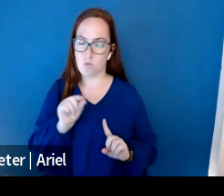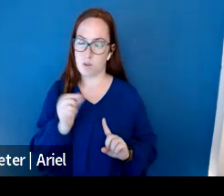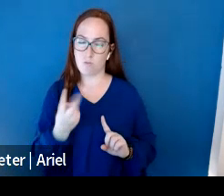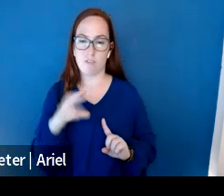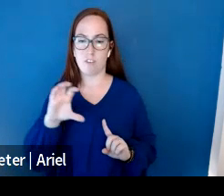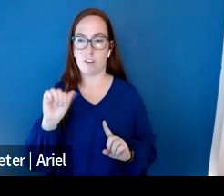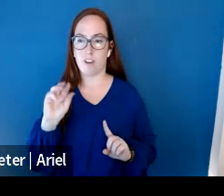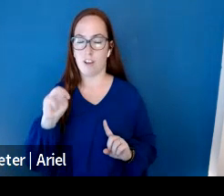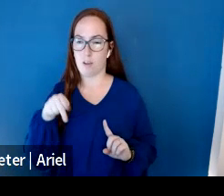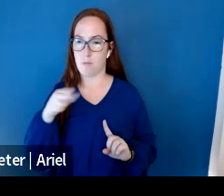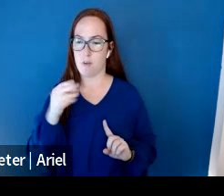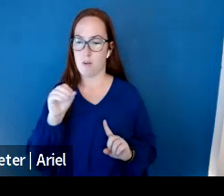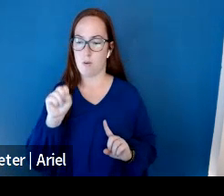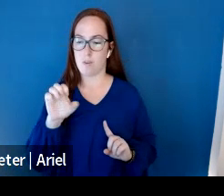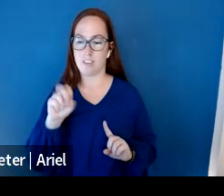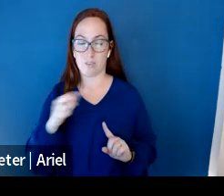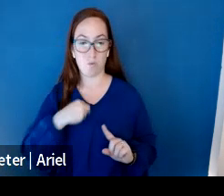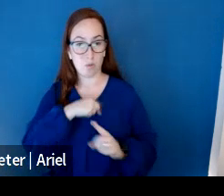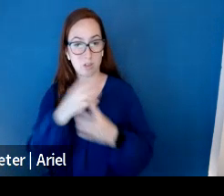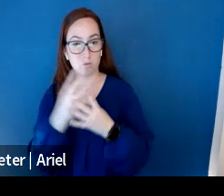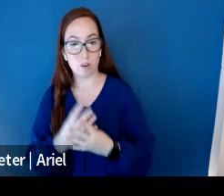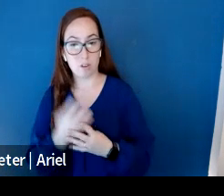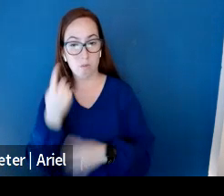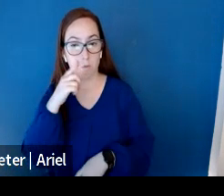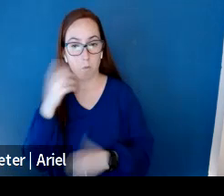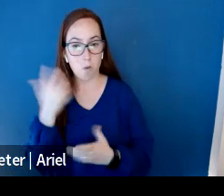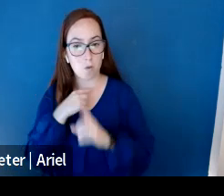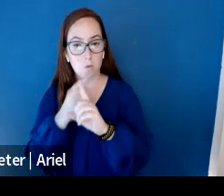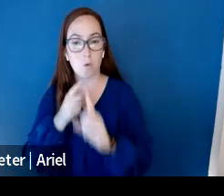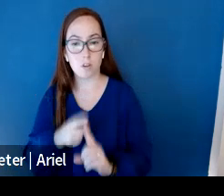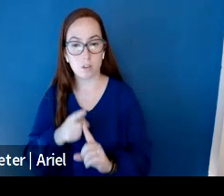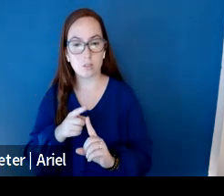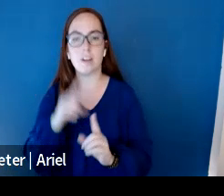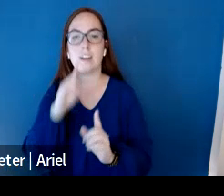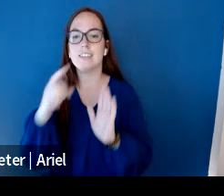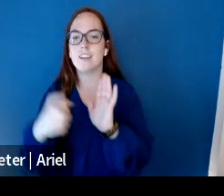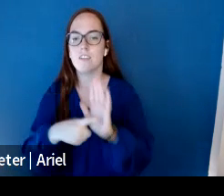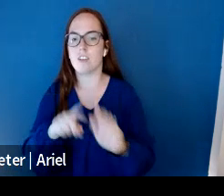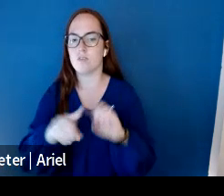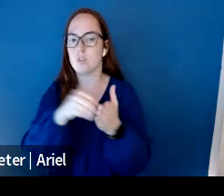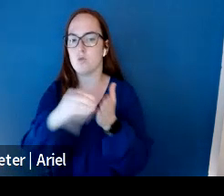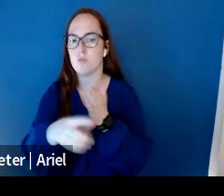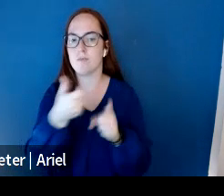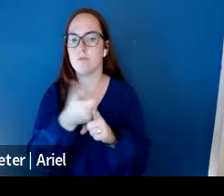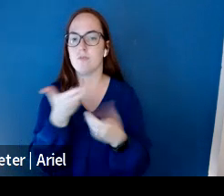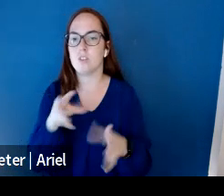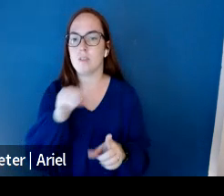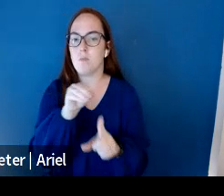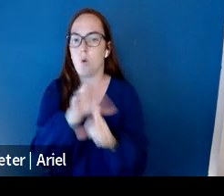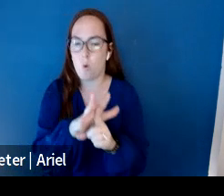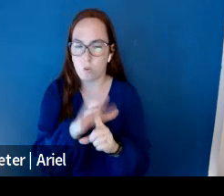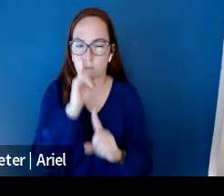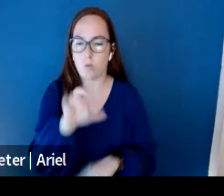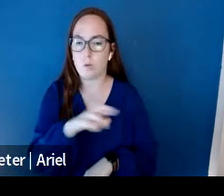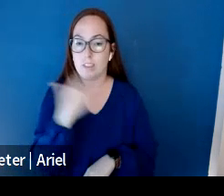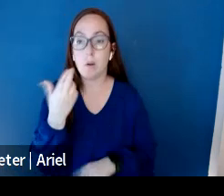screening should be to identify students that are exposed to risks or are experiencing early